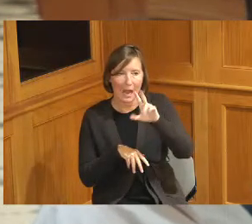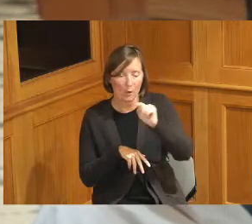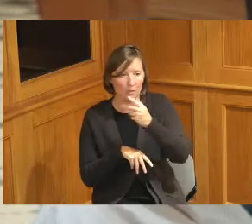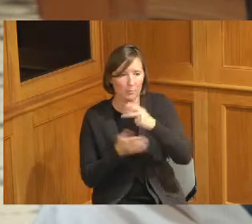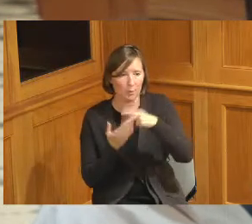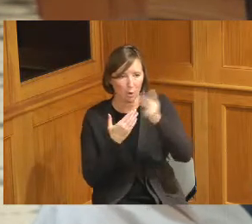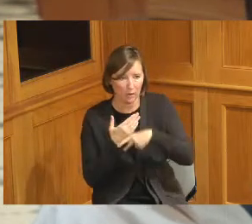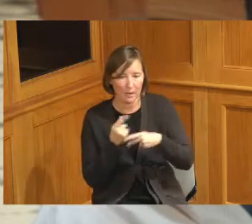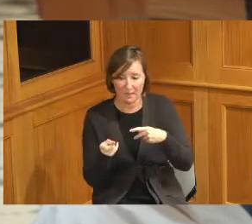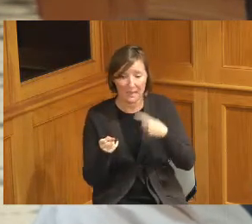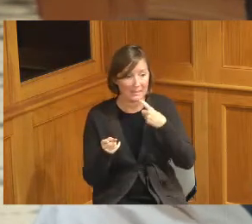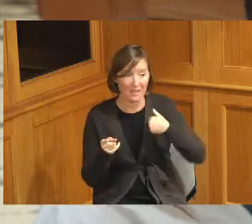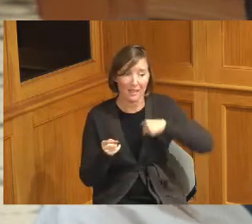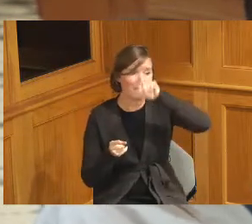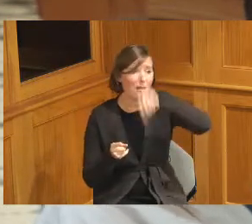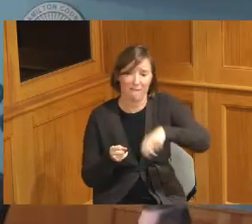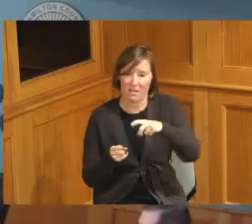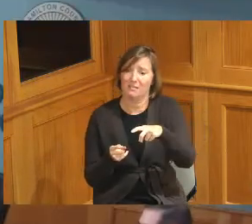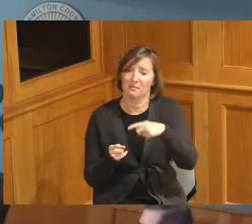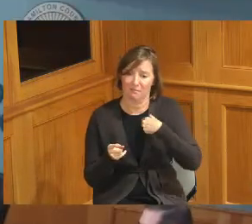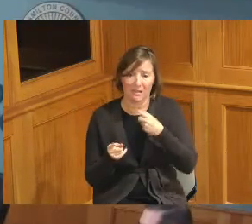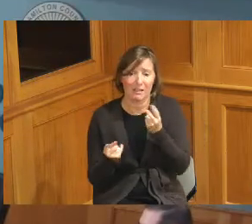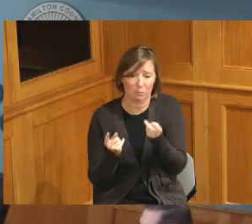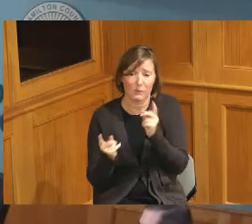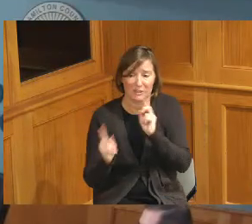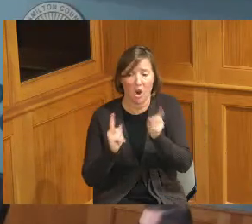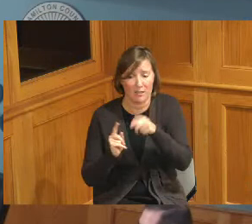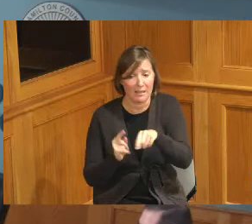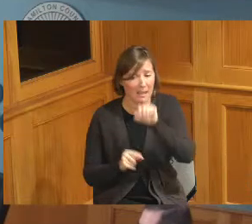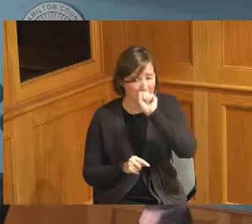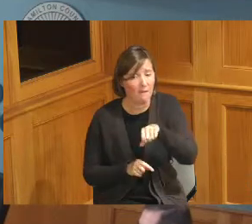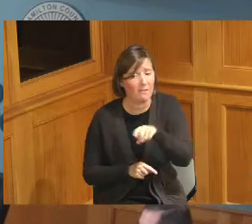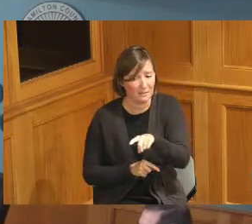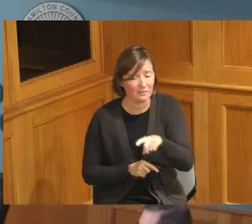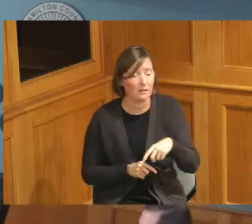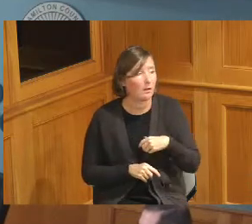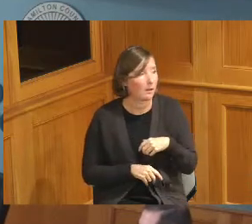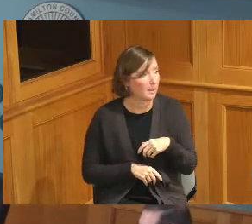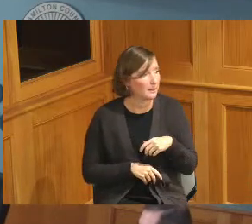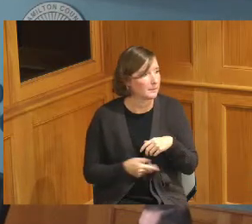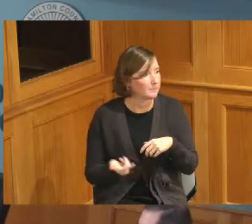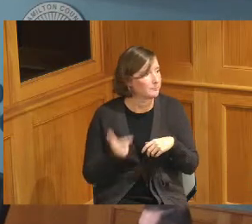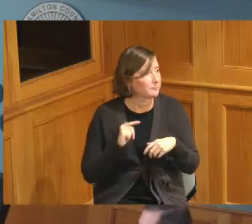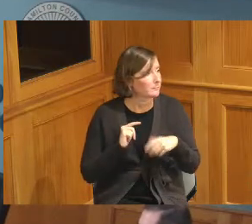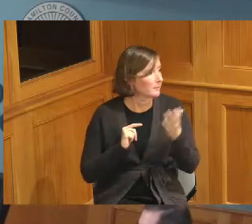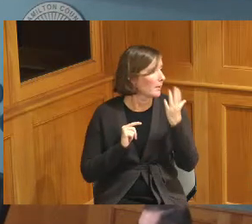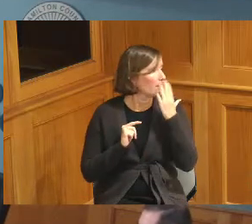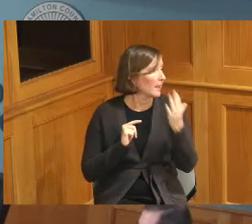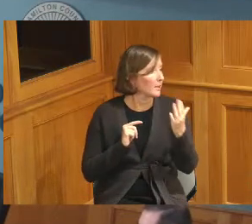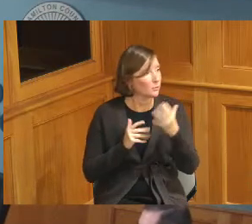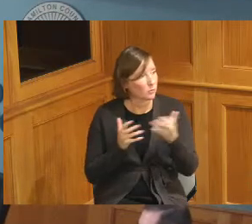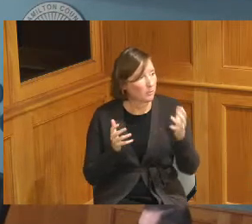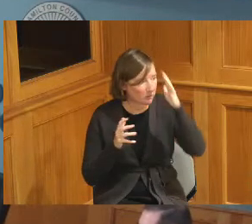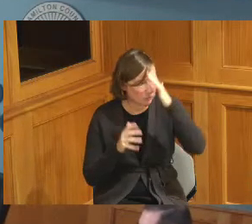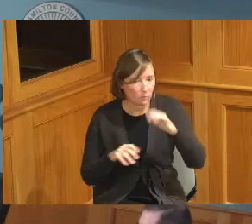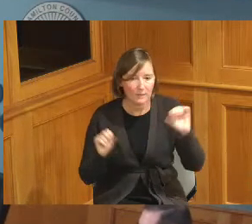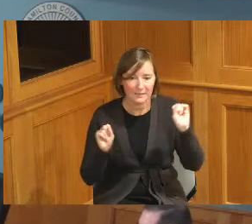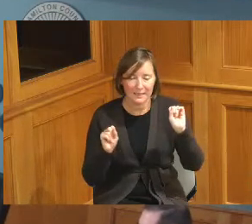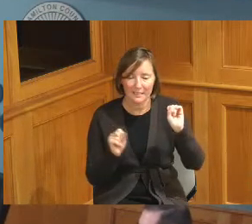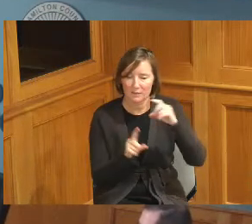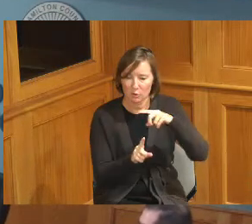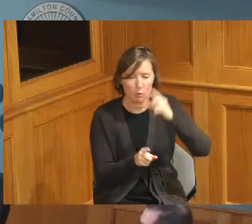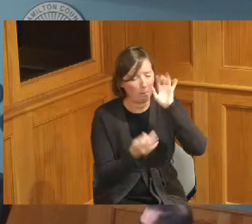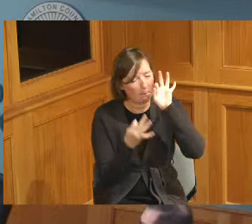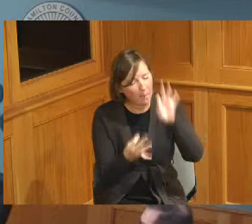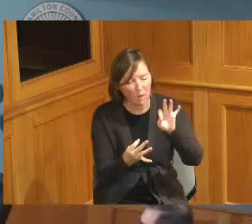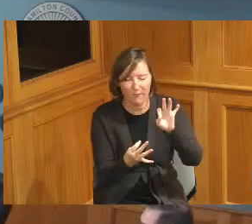great. Okay, that's all I have. Thank you. Thank you. And just following up on the fellowship program,